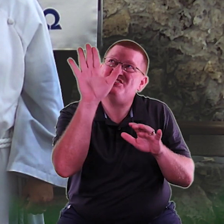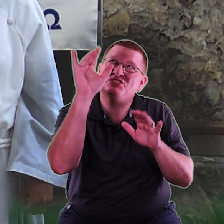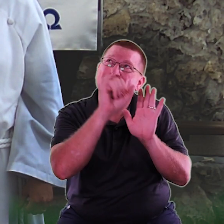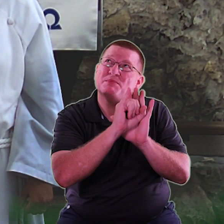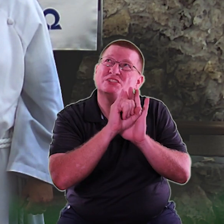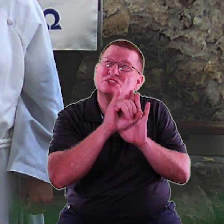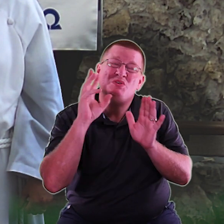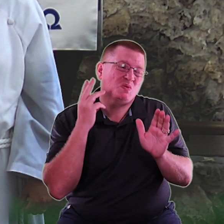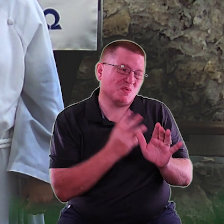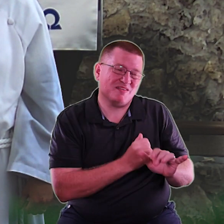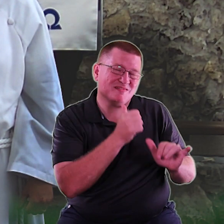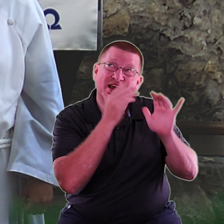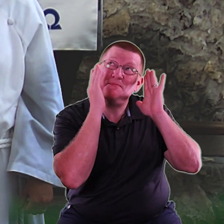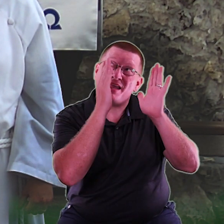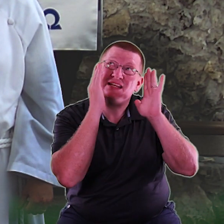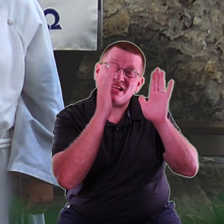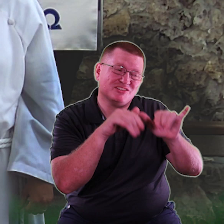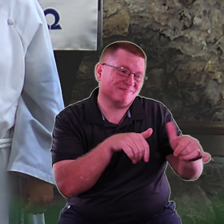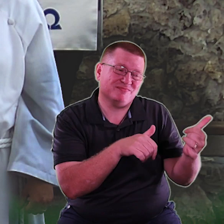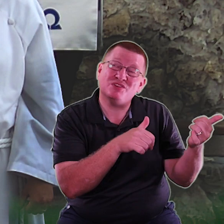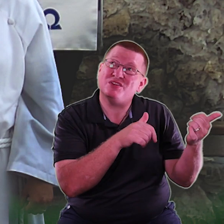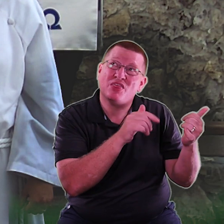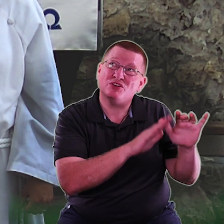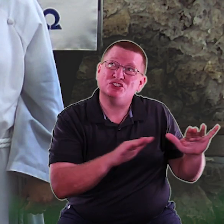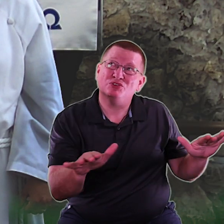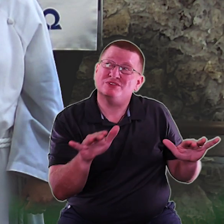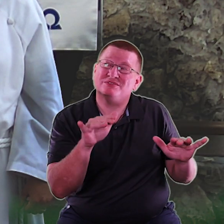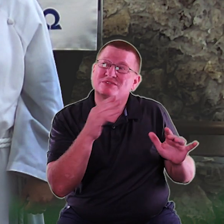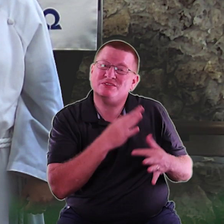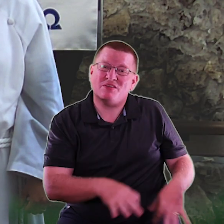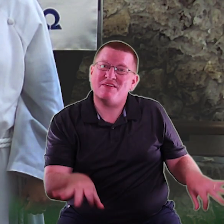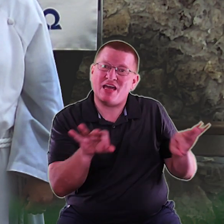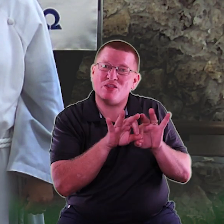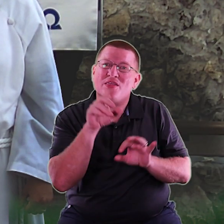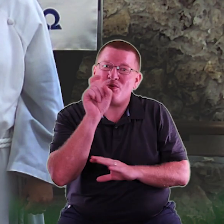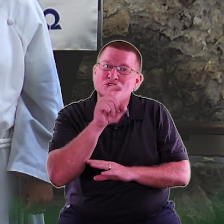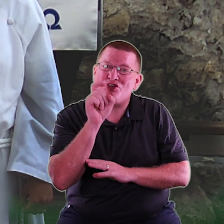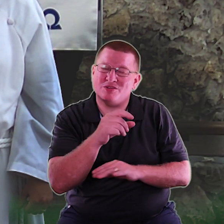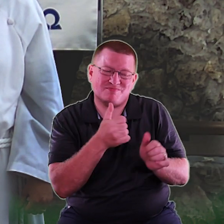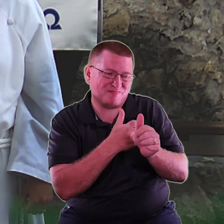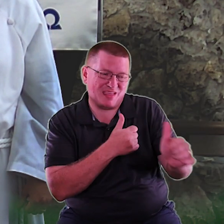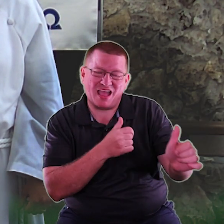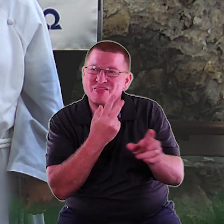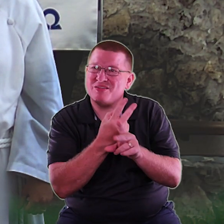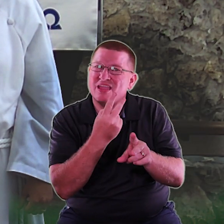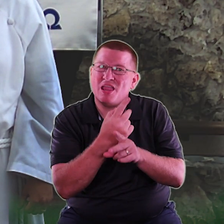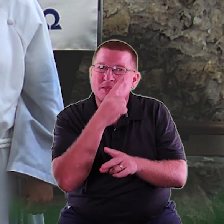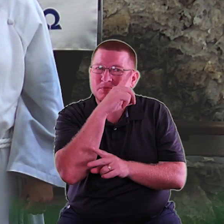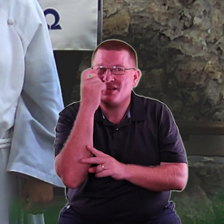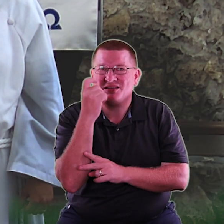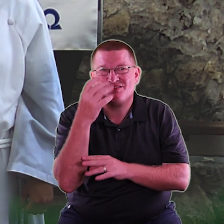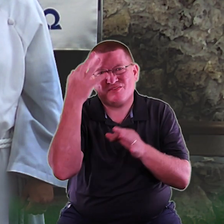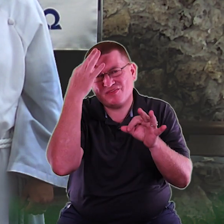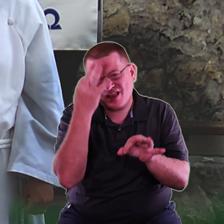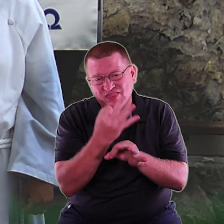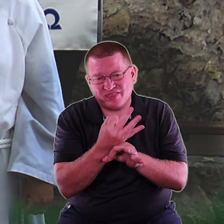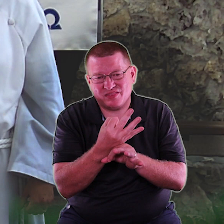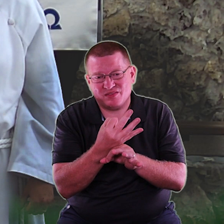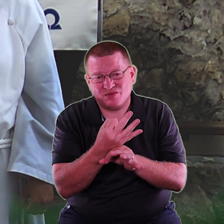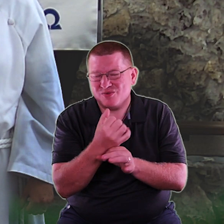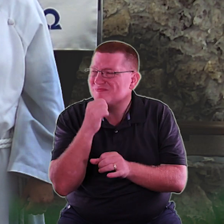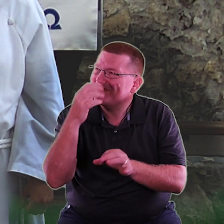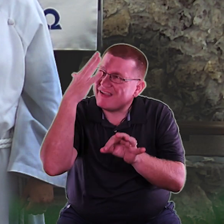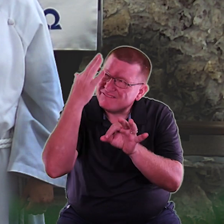regarded some of your children as other and beyond the reach of your love and care because their faith in you or their lack of faith